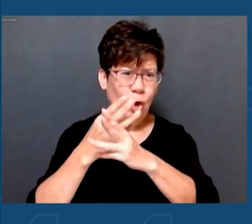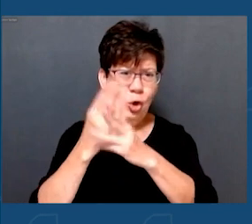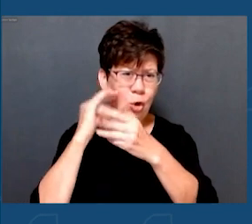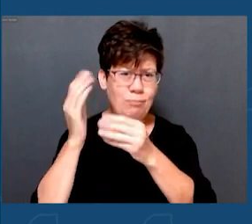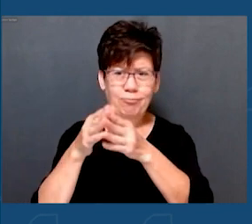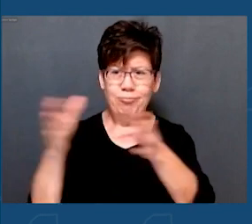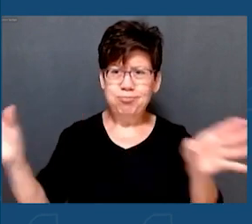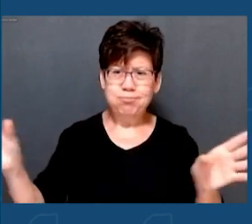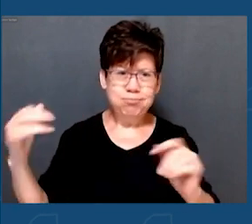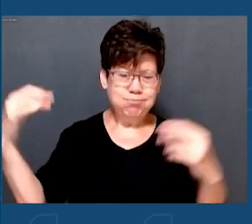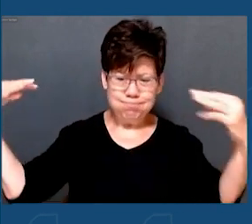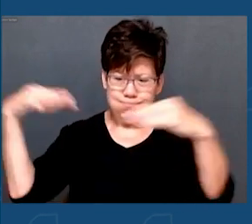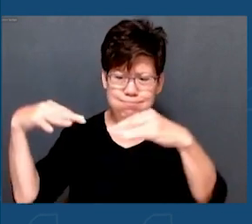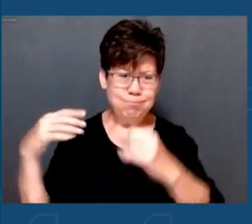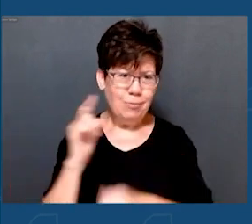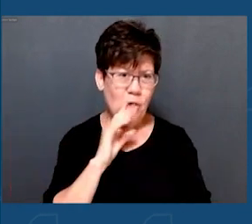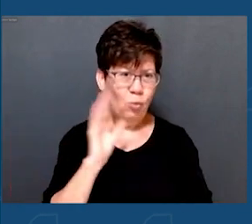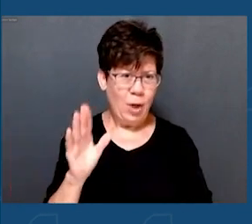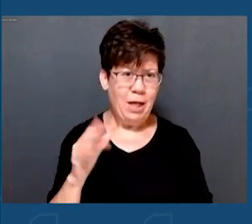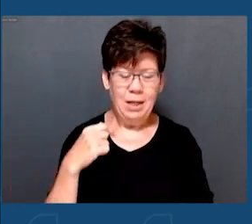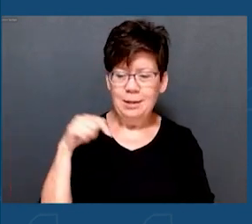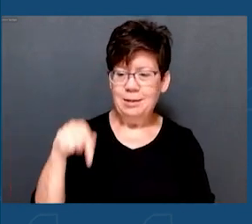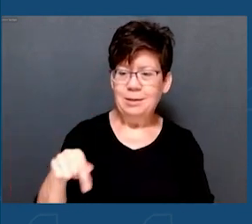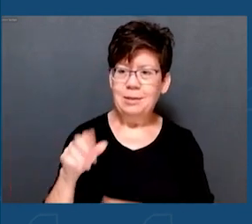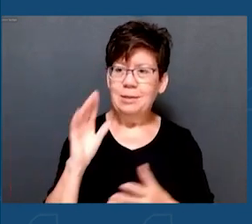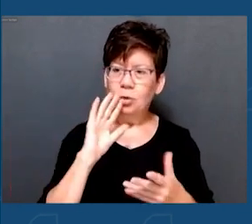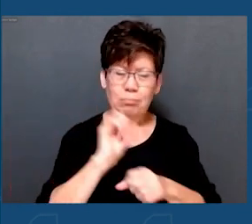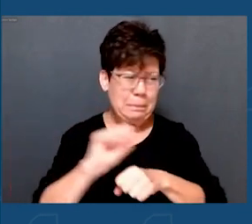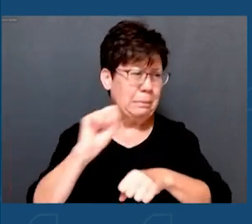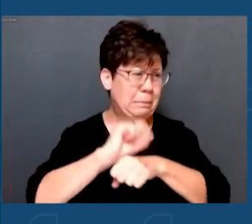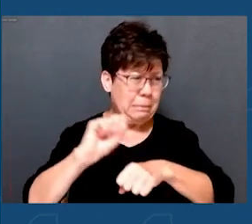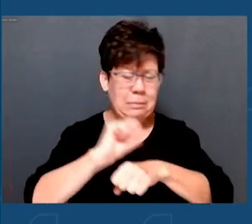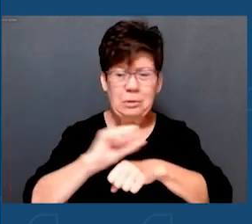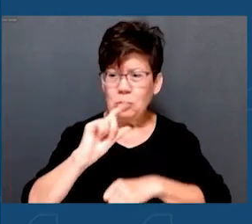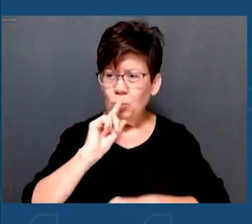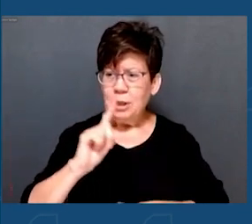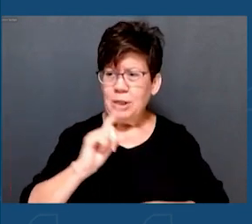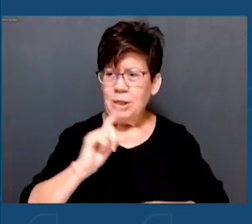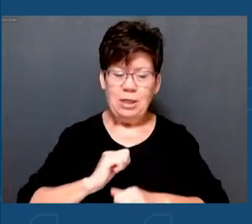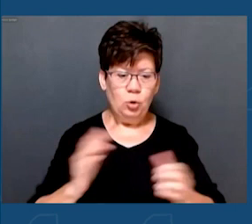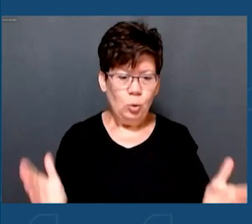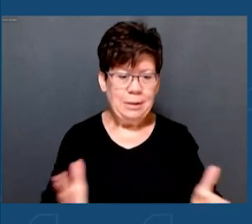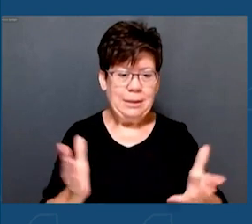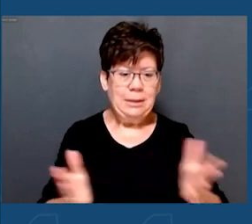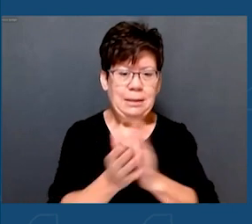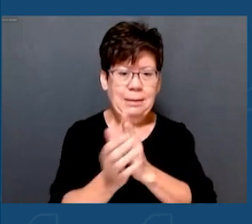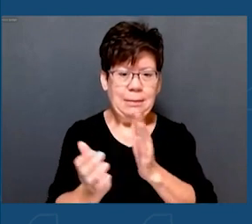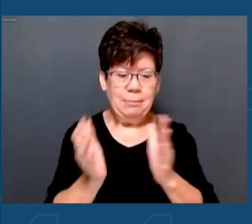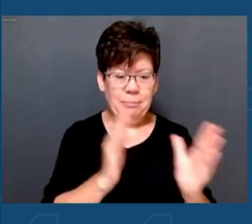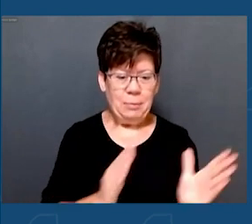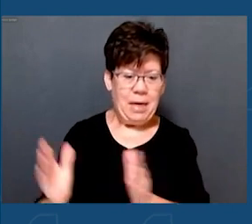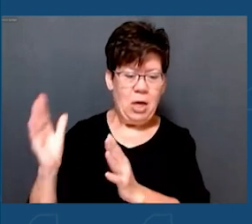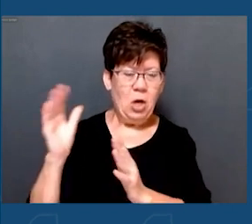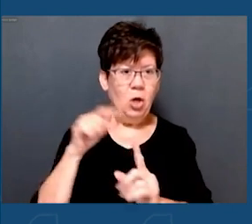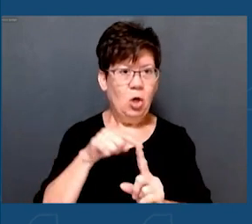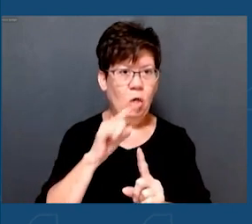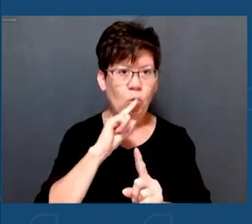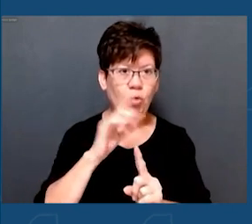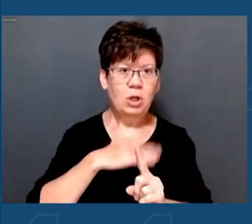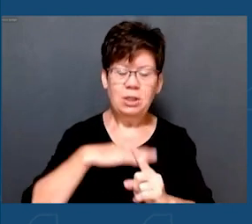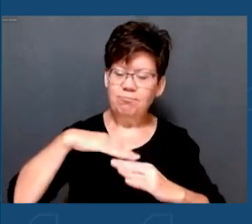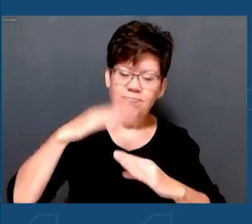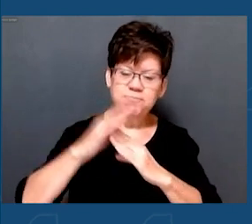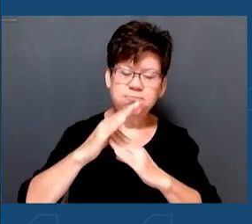incredible work that's happening to prepare a diverse, skilled, and empathetic healthcare workforce, from doctors